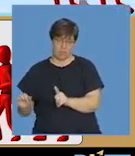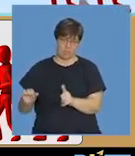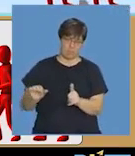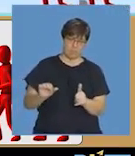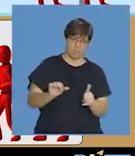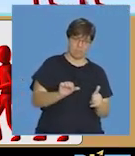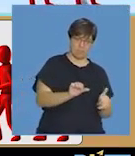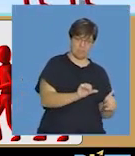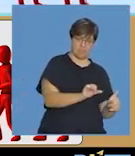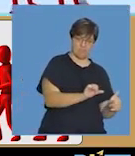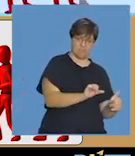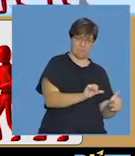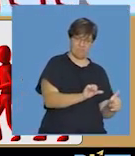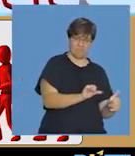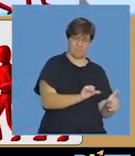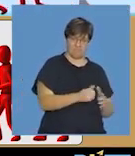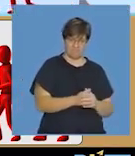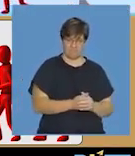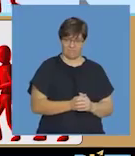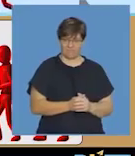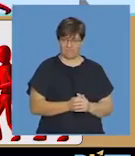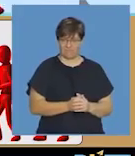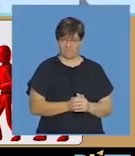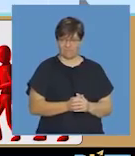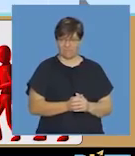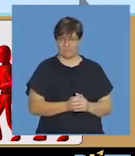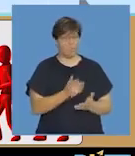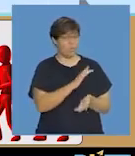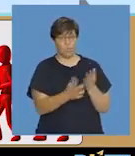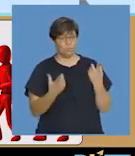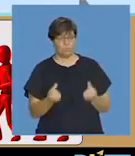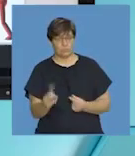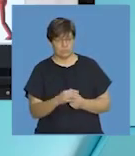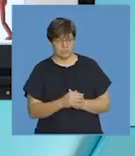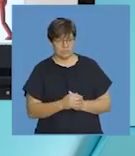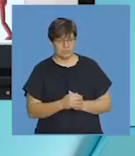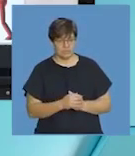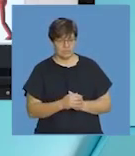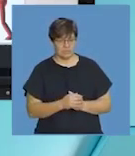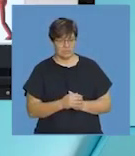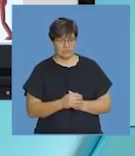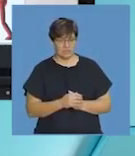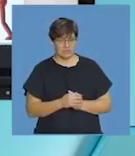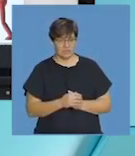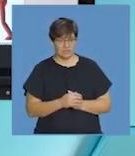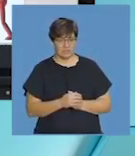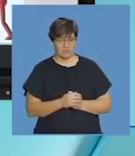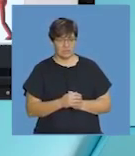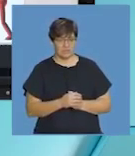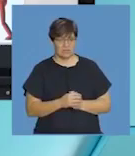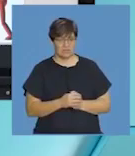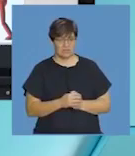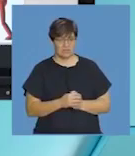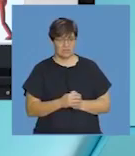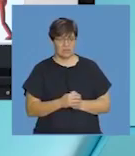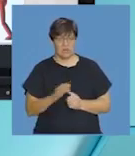changed direction altogether. Okay? So what did we do with what this has shown us?